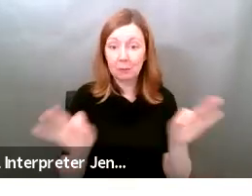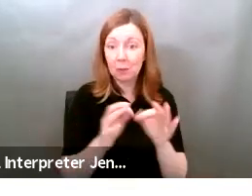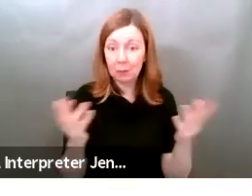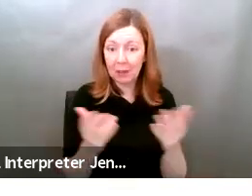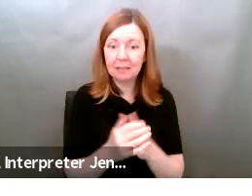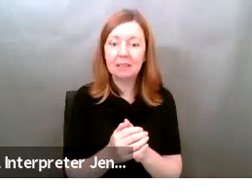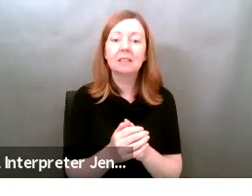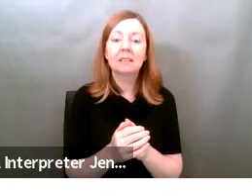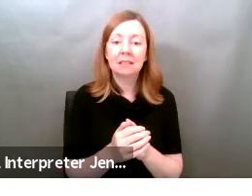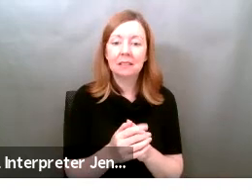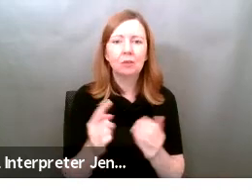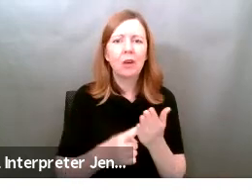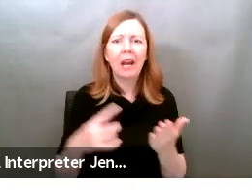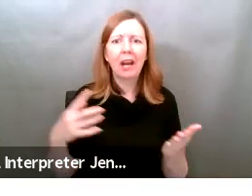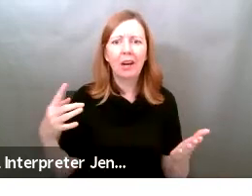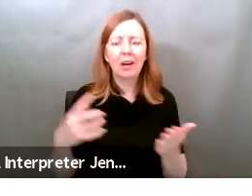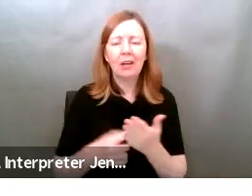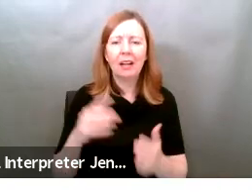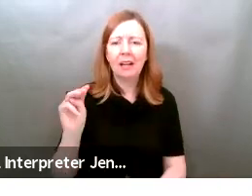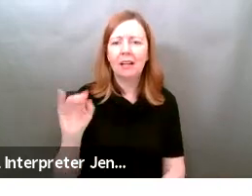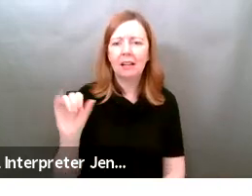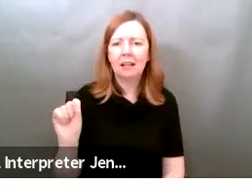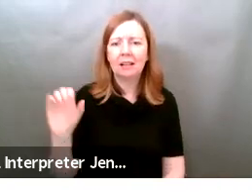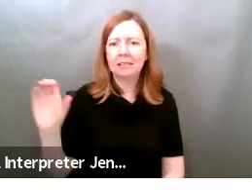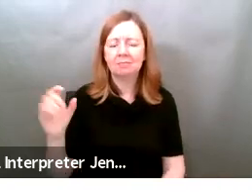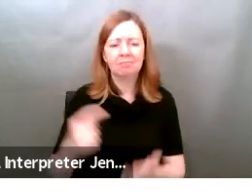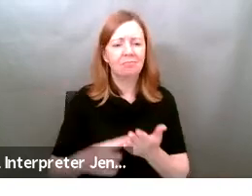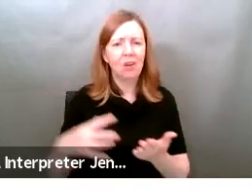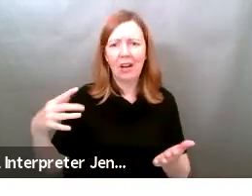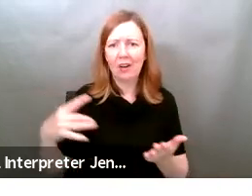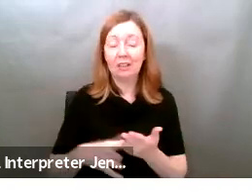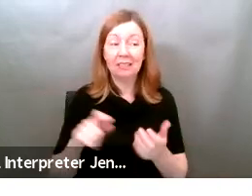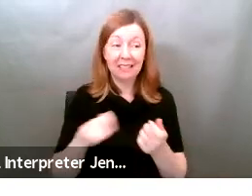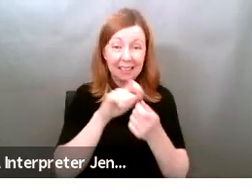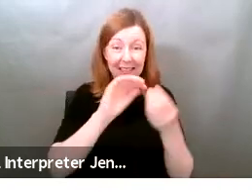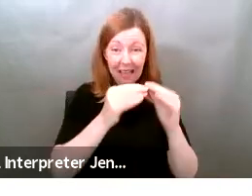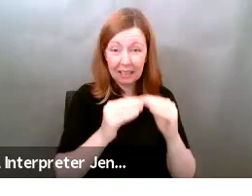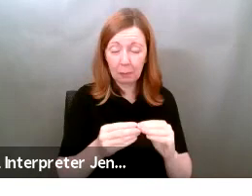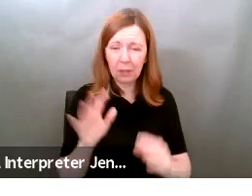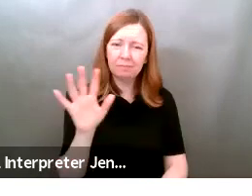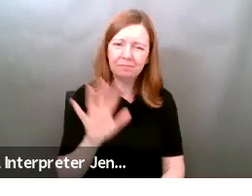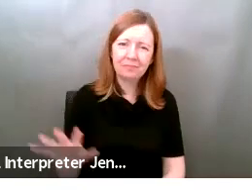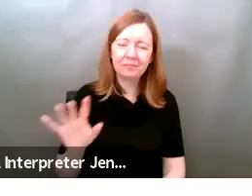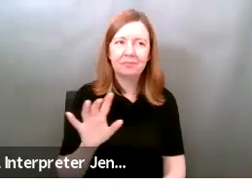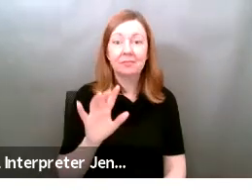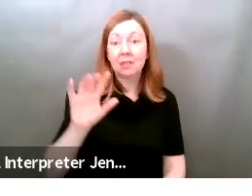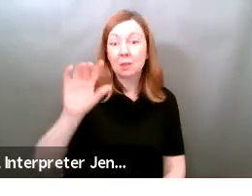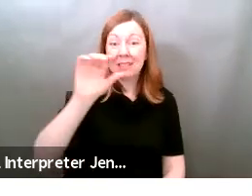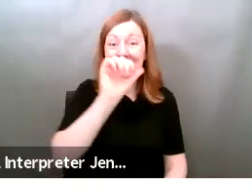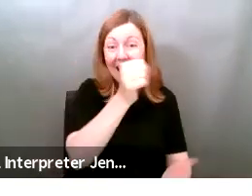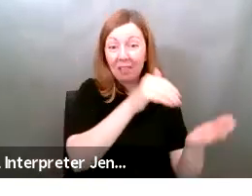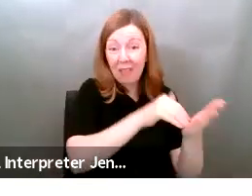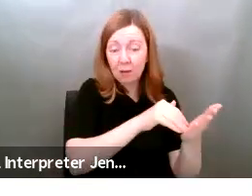this is incredibly rare, very, very rare. I don't know the exact numbers, but it's approximately 1 in 10,000 or